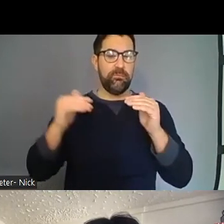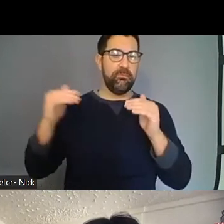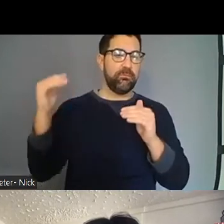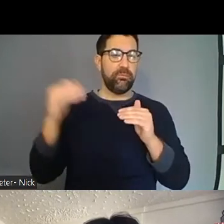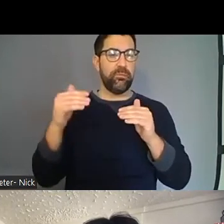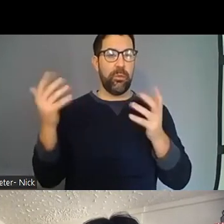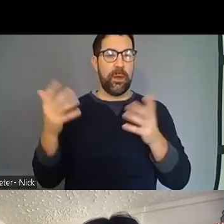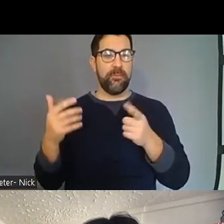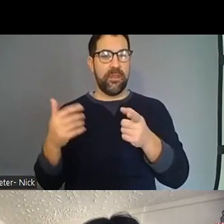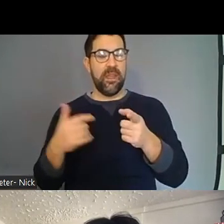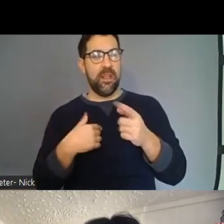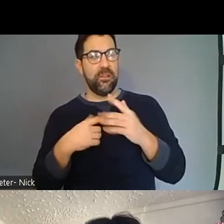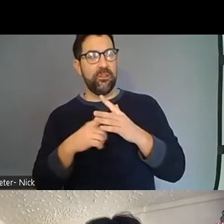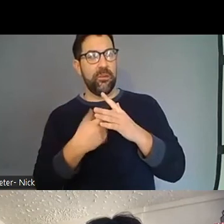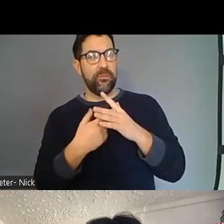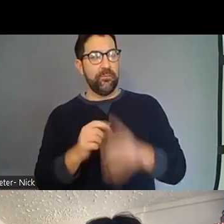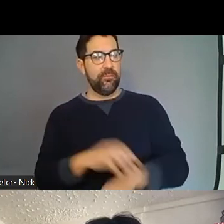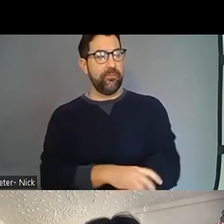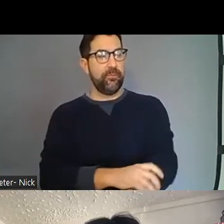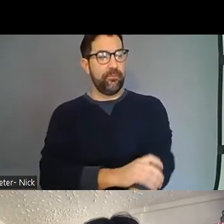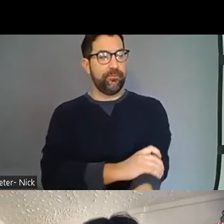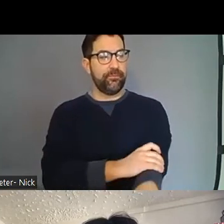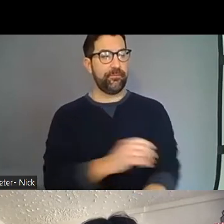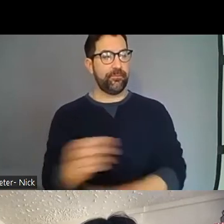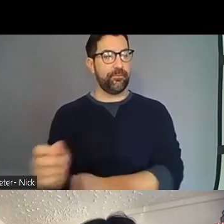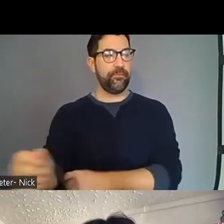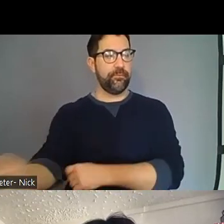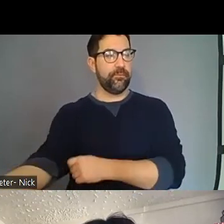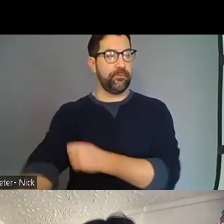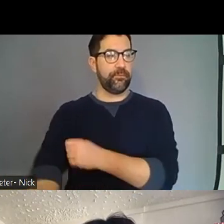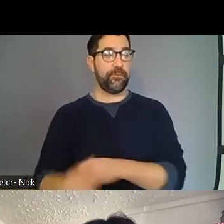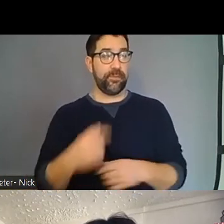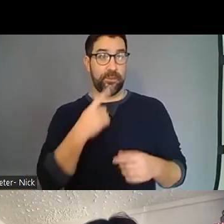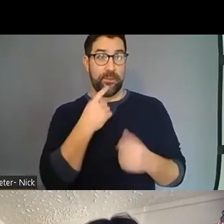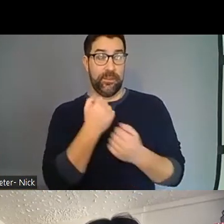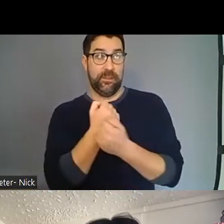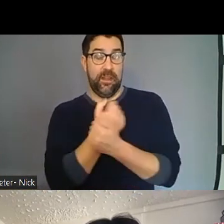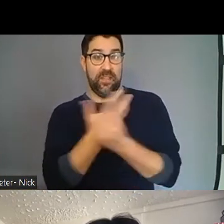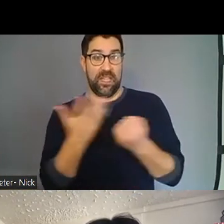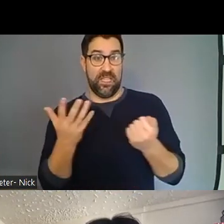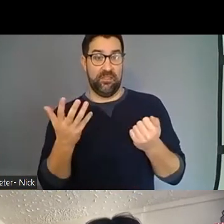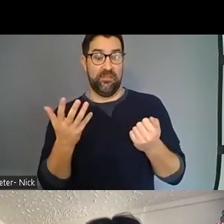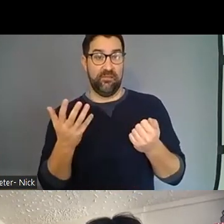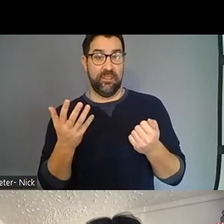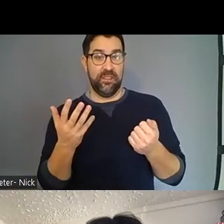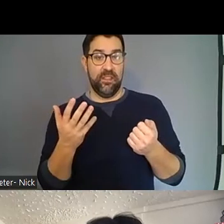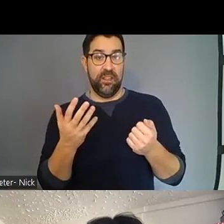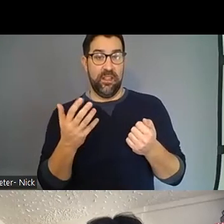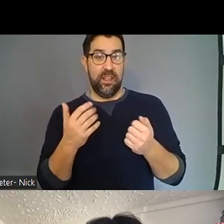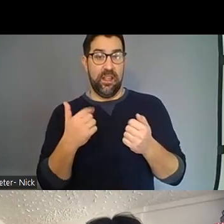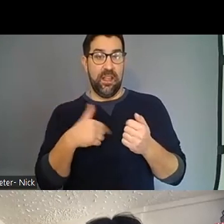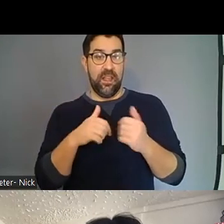I'll start off. And honestly, I would say everything in which the way that we